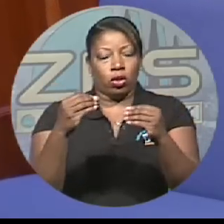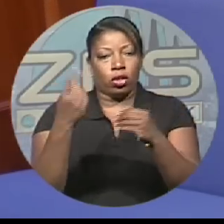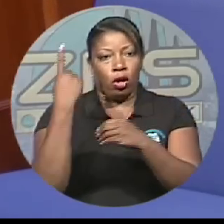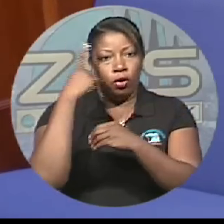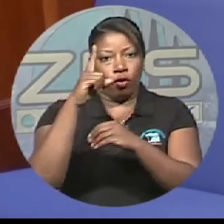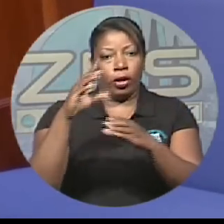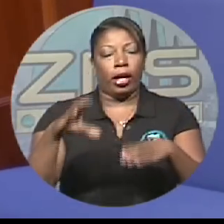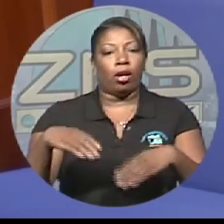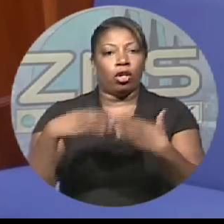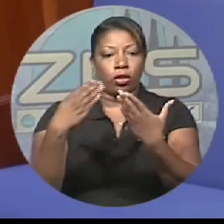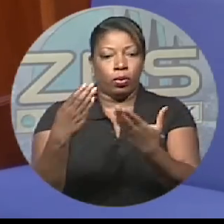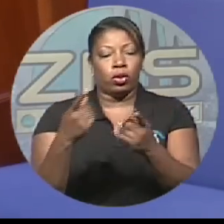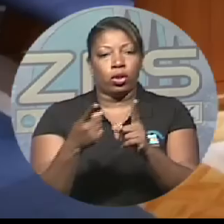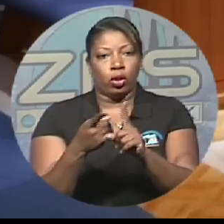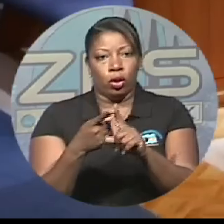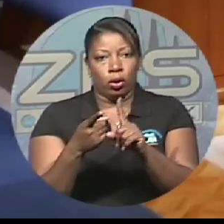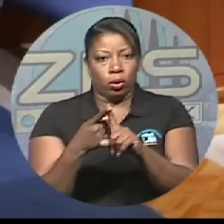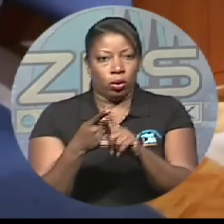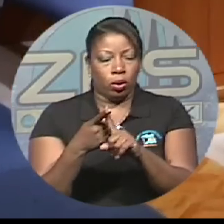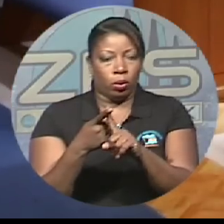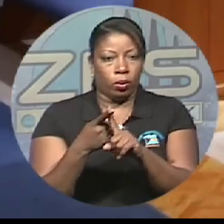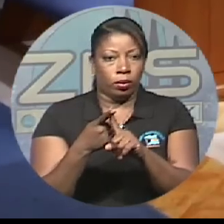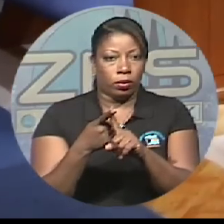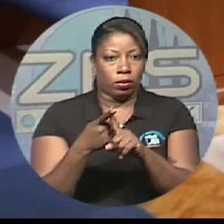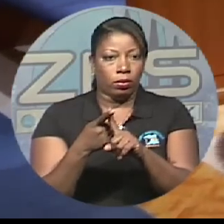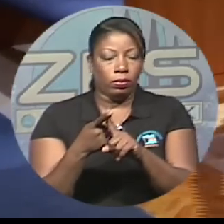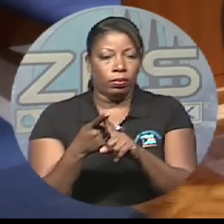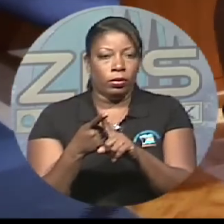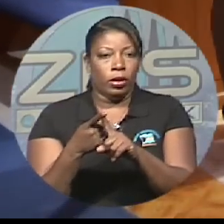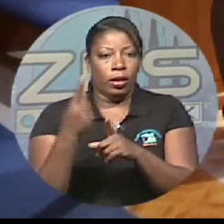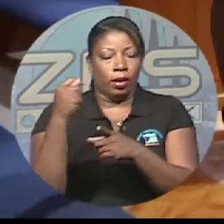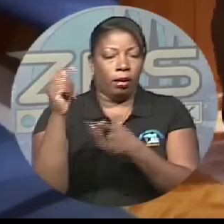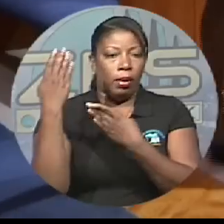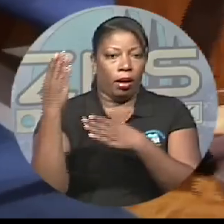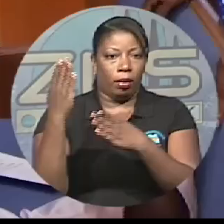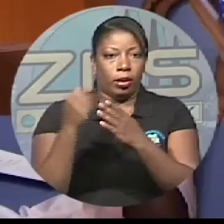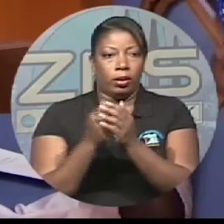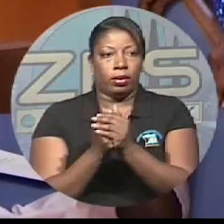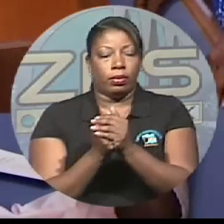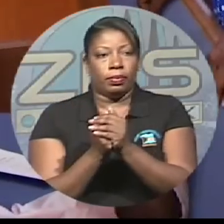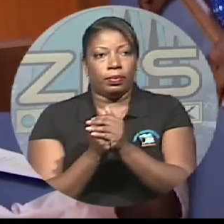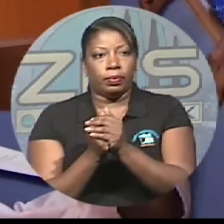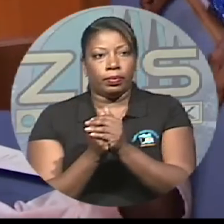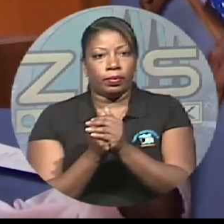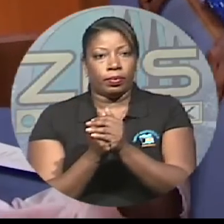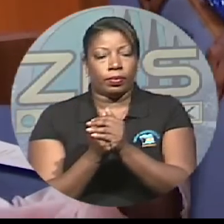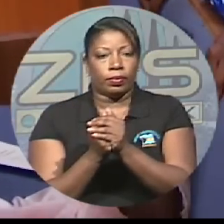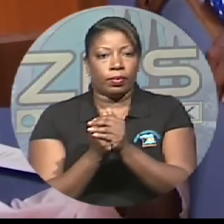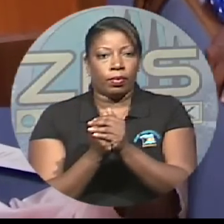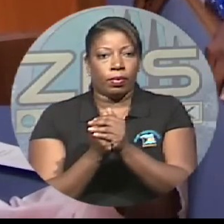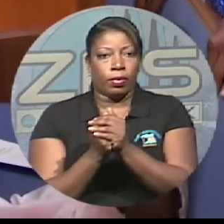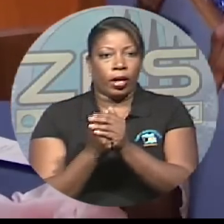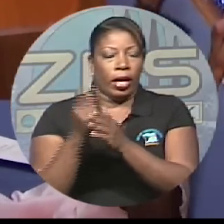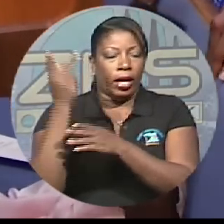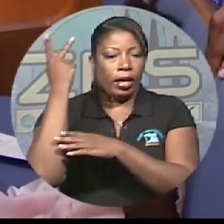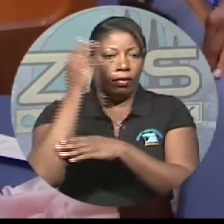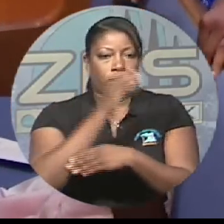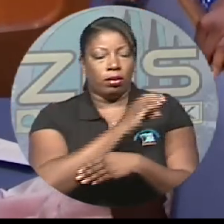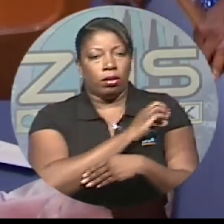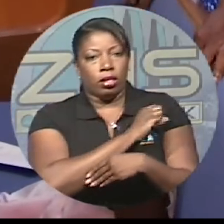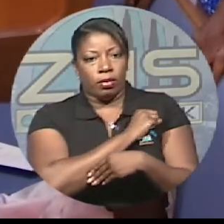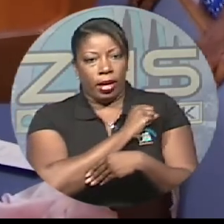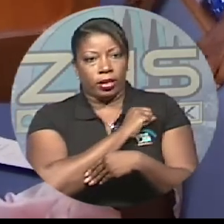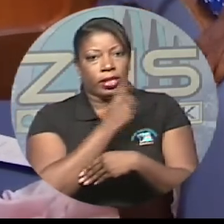nation building during the Renaissance Movement National Hero Celebration Service last evening. Chairman of the National Heroes Committee, Canon Sebastian Campbell,